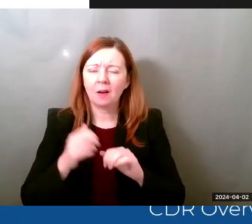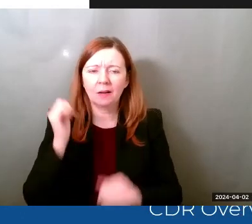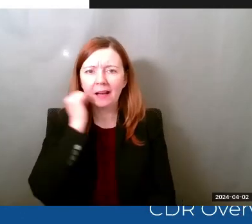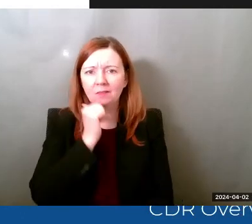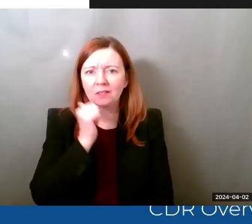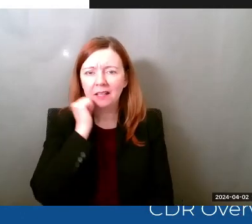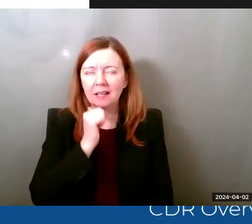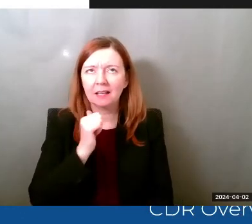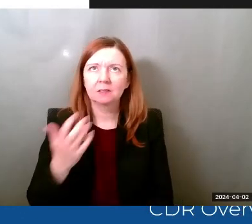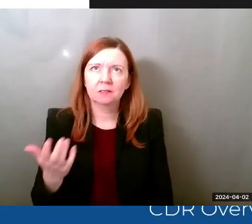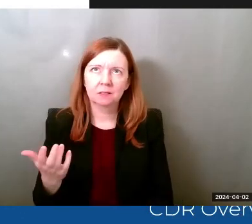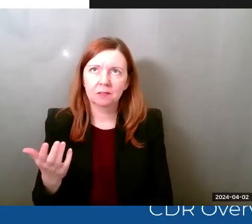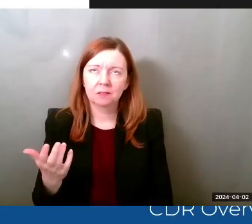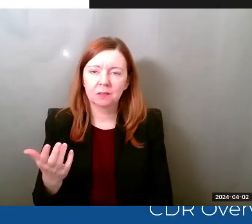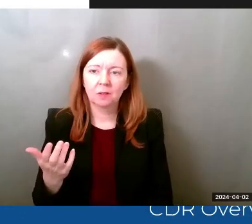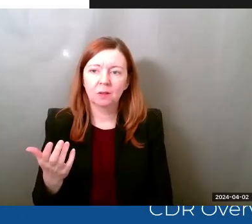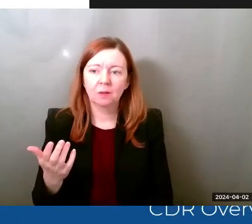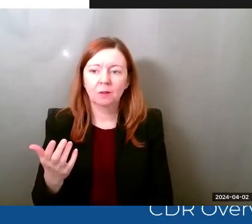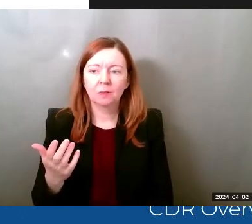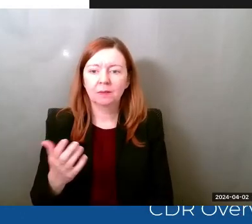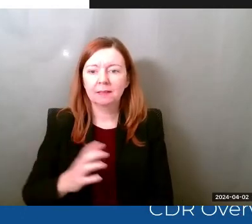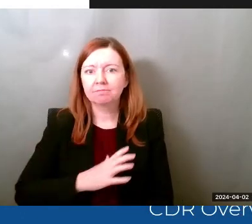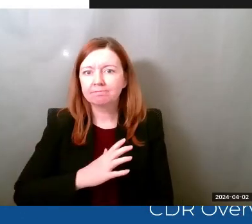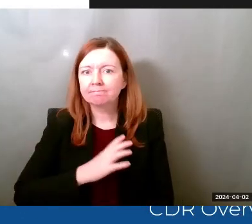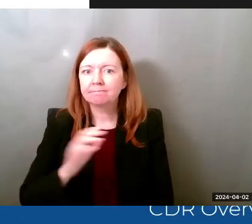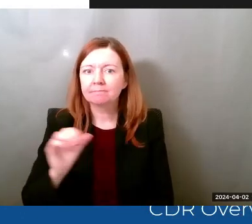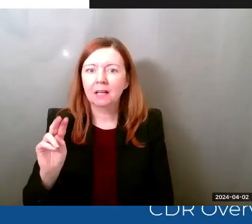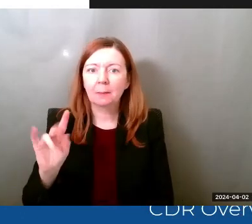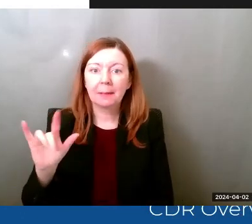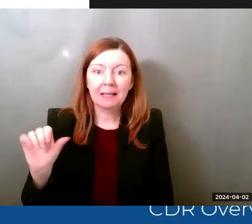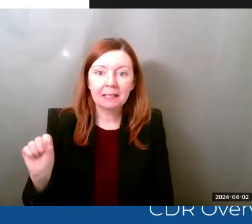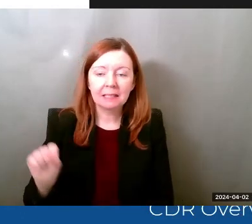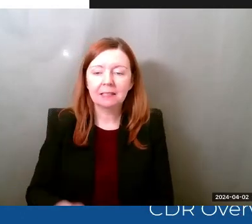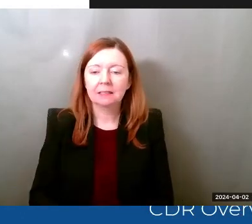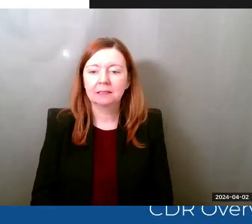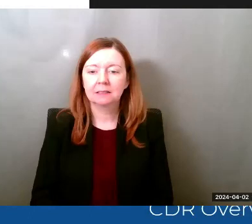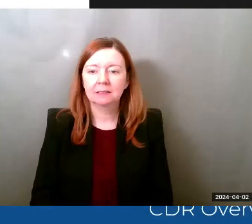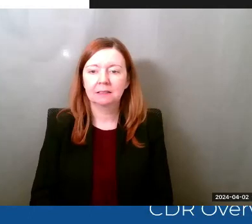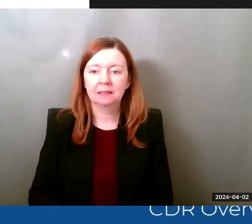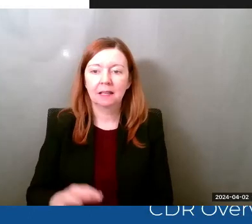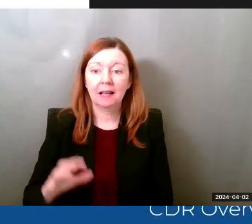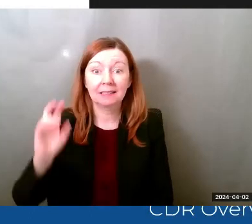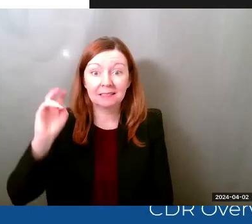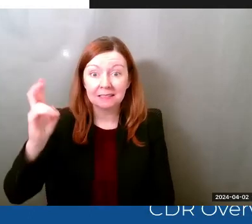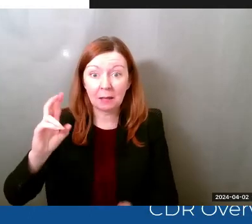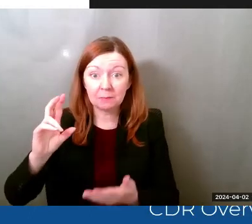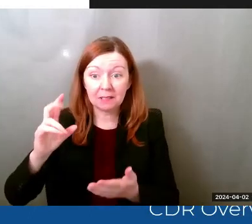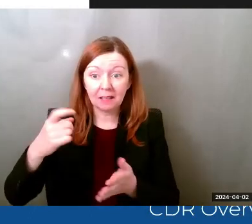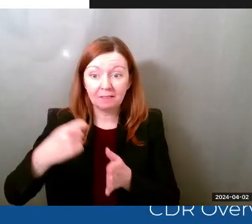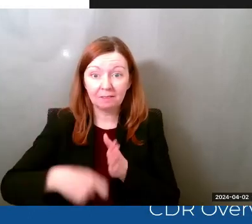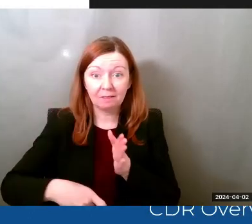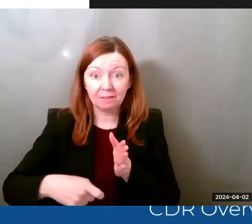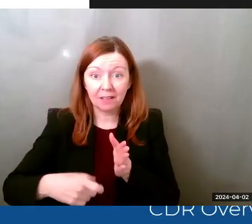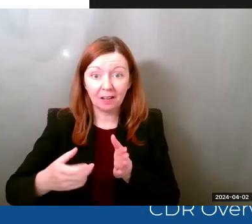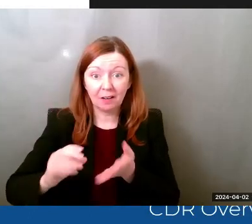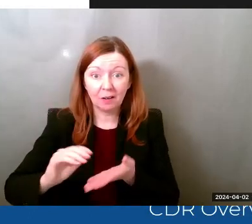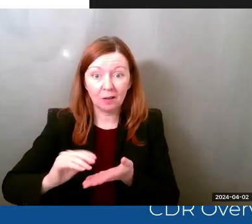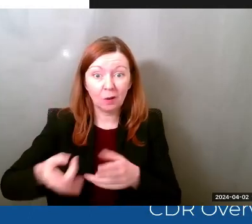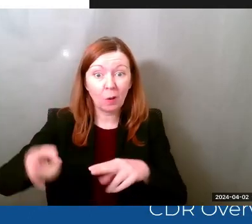everything would the amenities and the fare on SEPTA go up, or will it